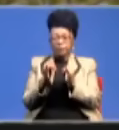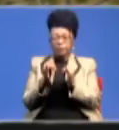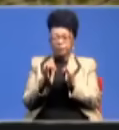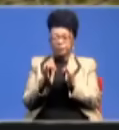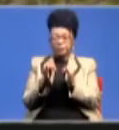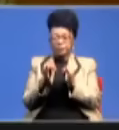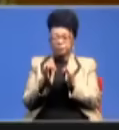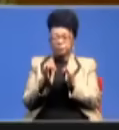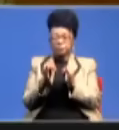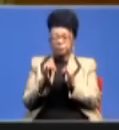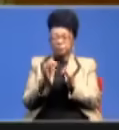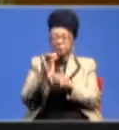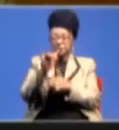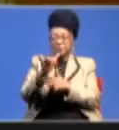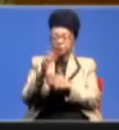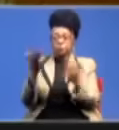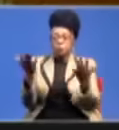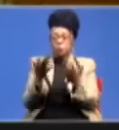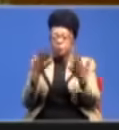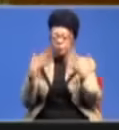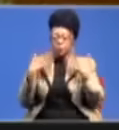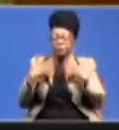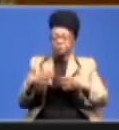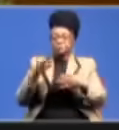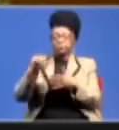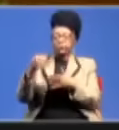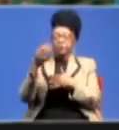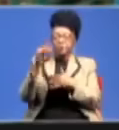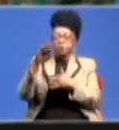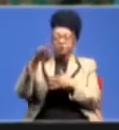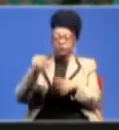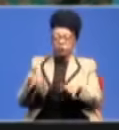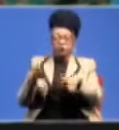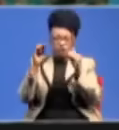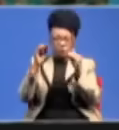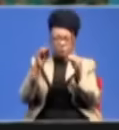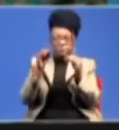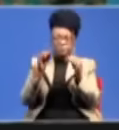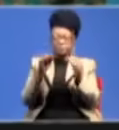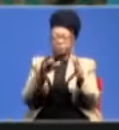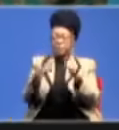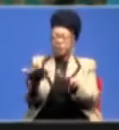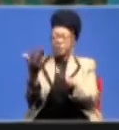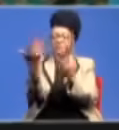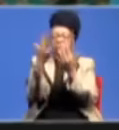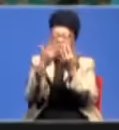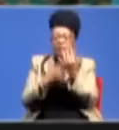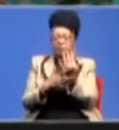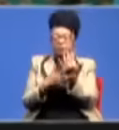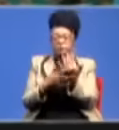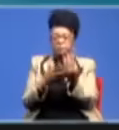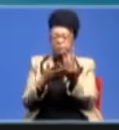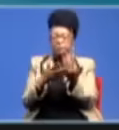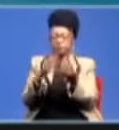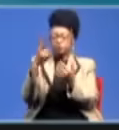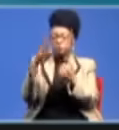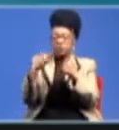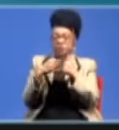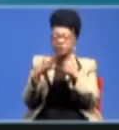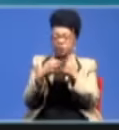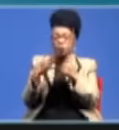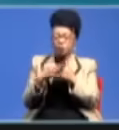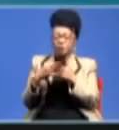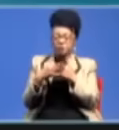This is where the body of the late Josephat Murehia was found, lying in a pool of blood on the night of 28th